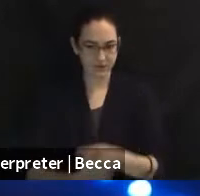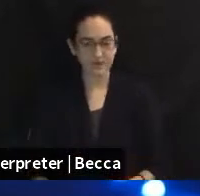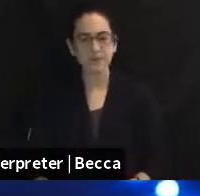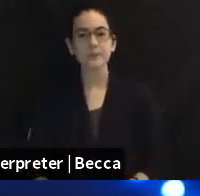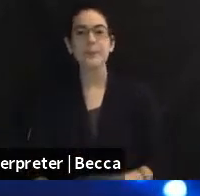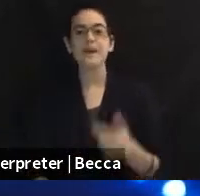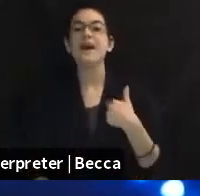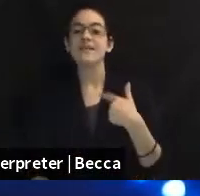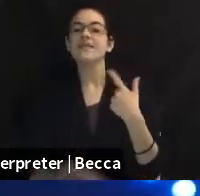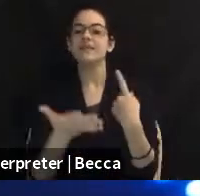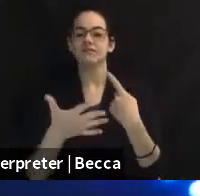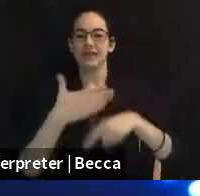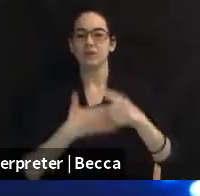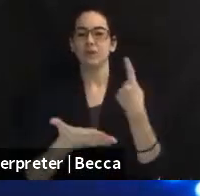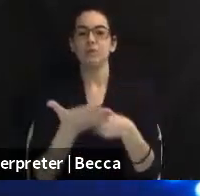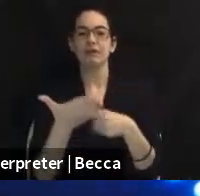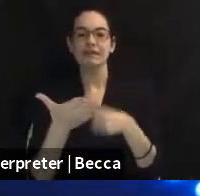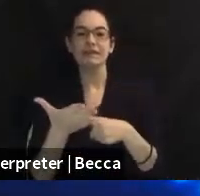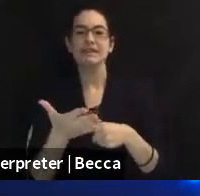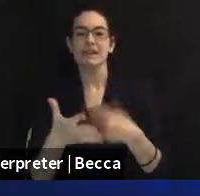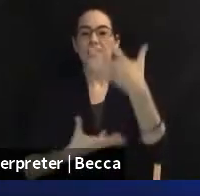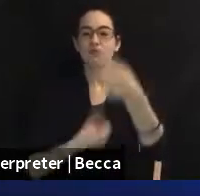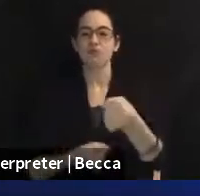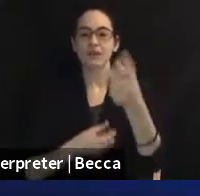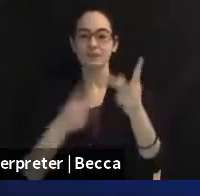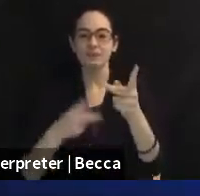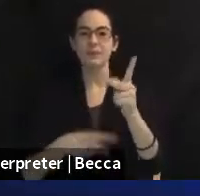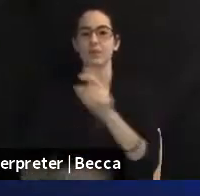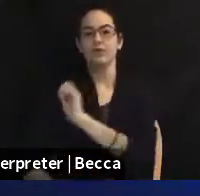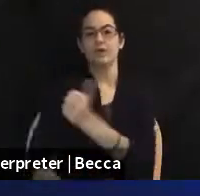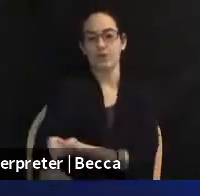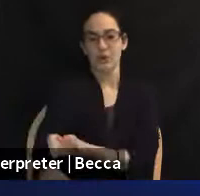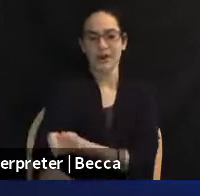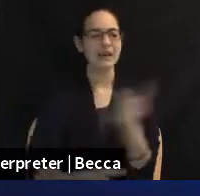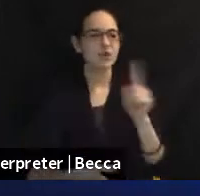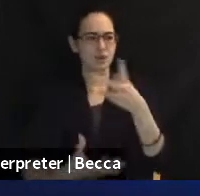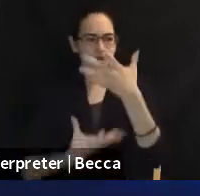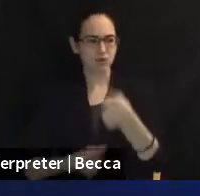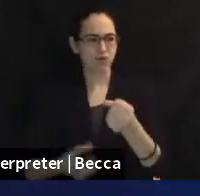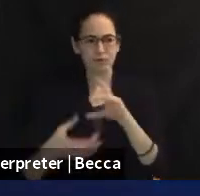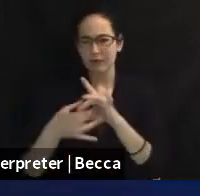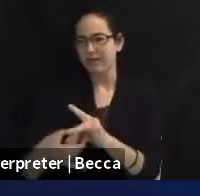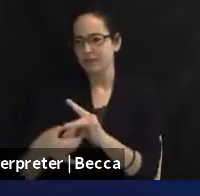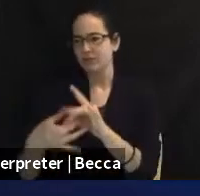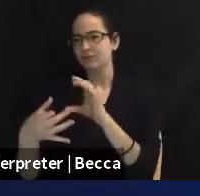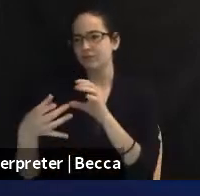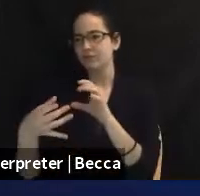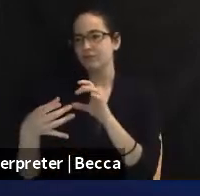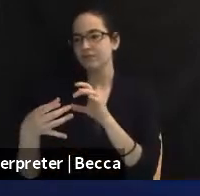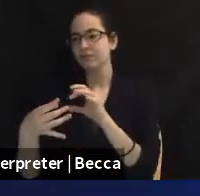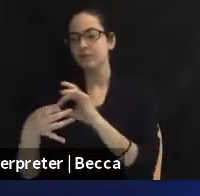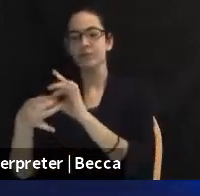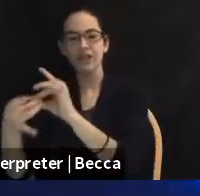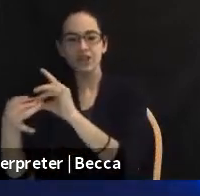in authority, people who lead you? Where's your trust when it comes to relationships? And where's your trust when it comes to God? And do you